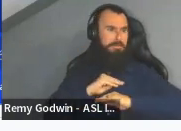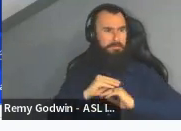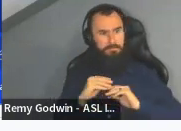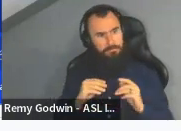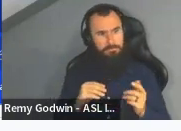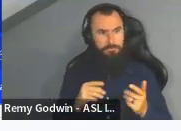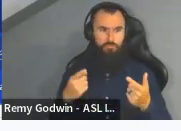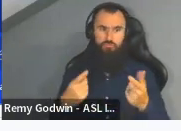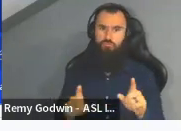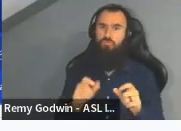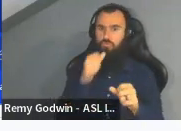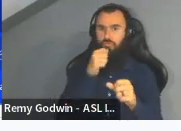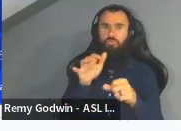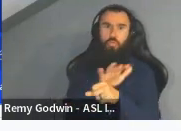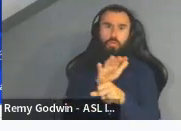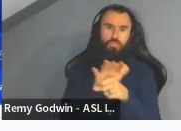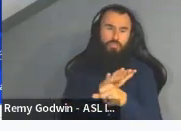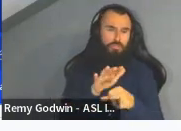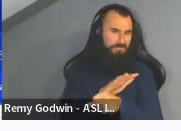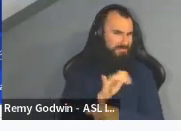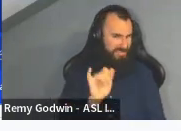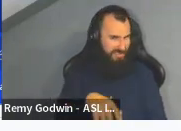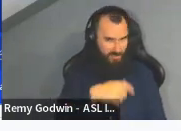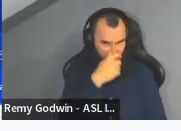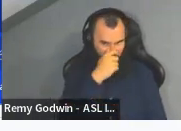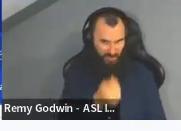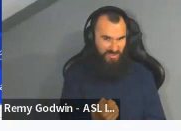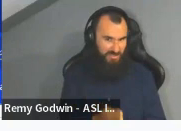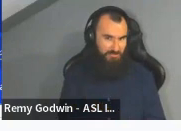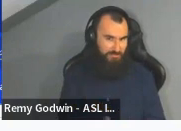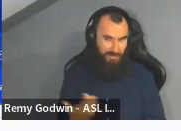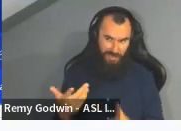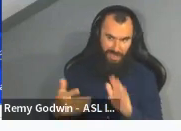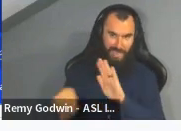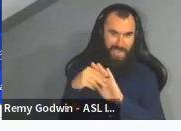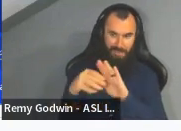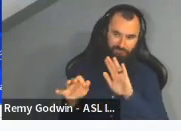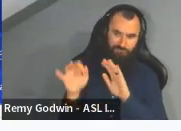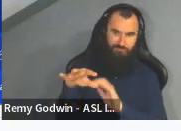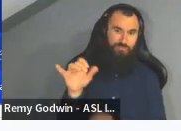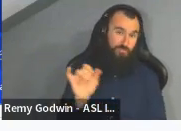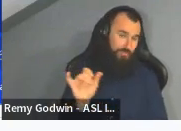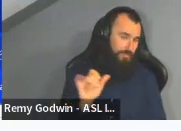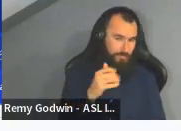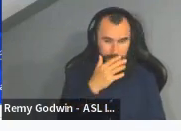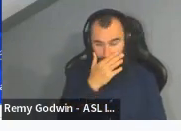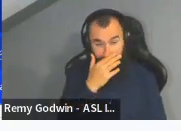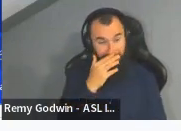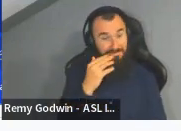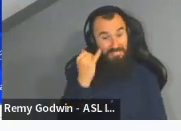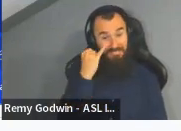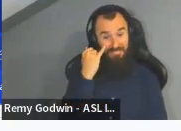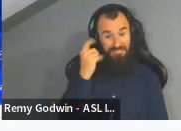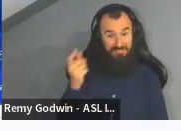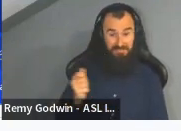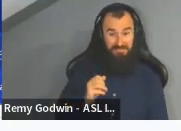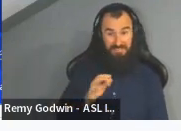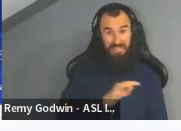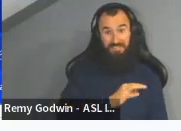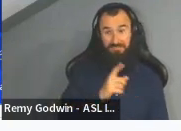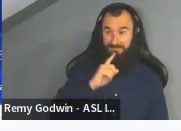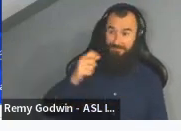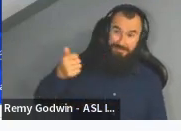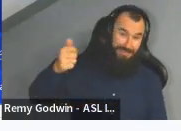shortages. So that's interesting. To add that in there too. And if staff denied the extended school